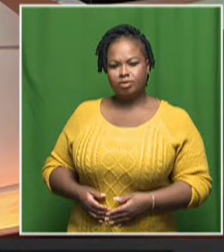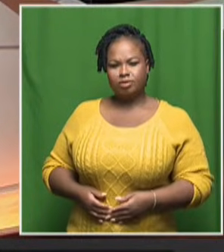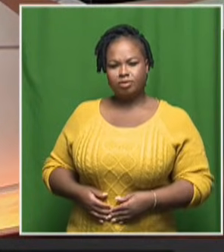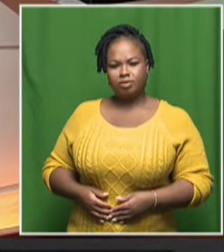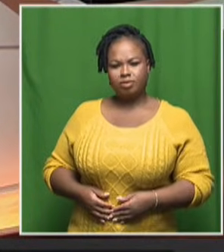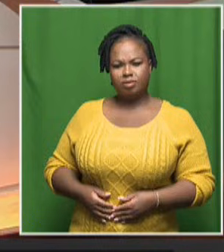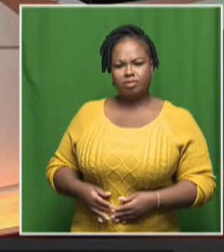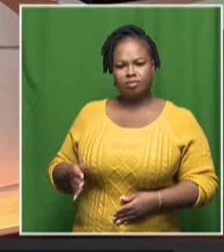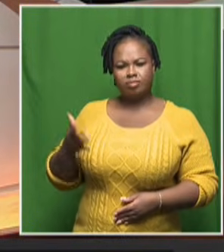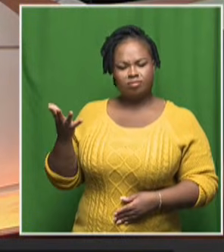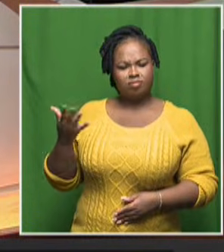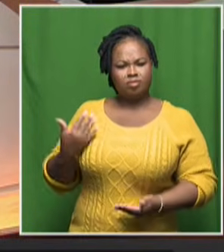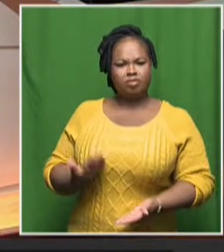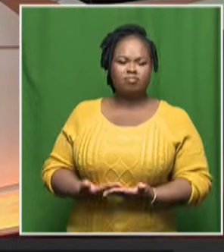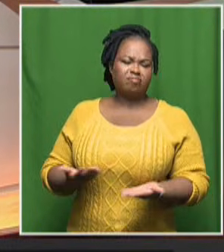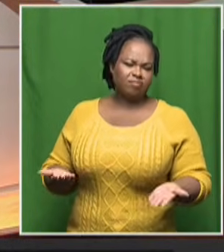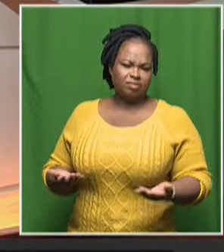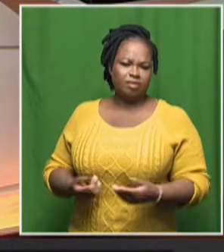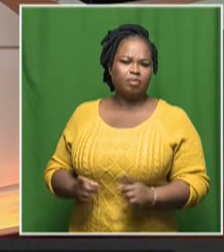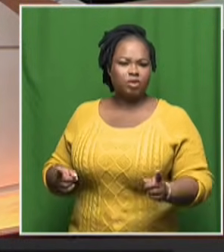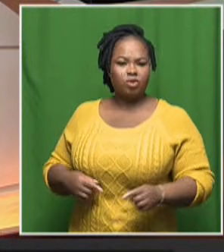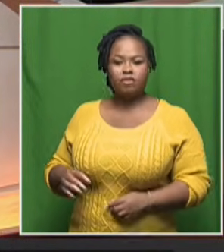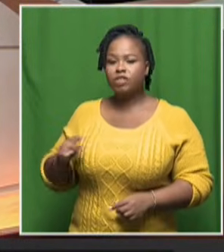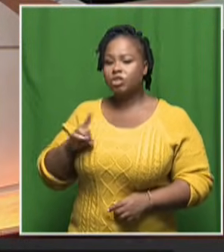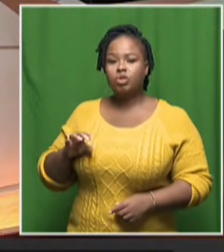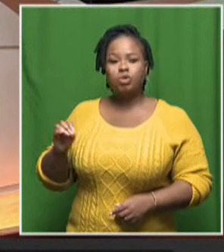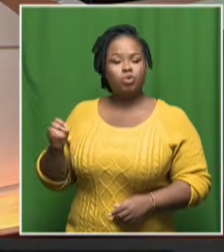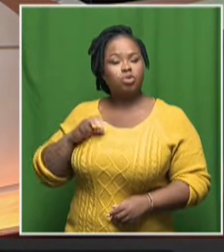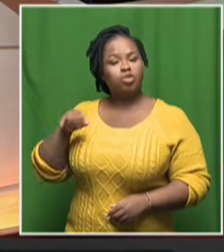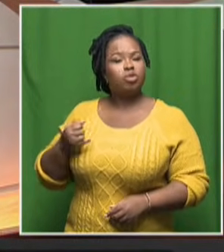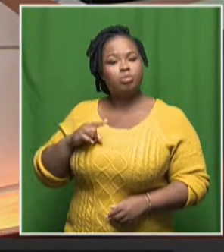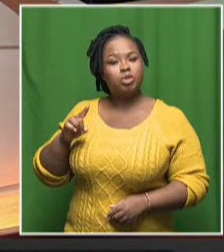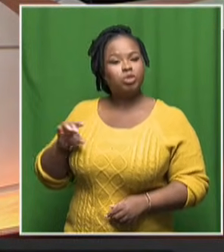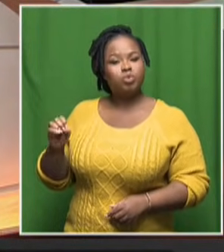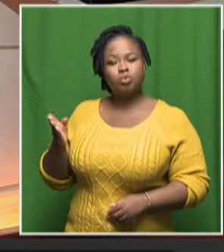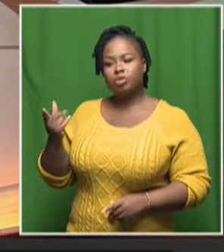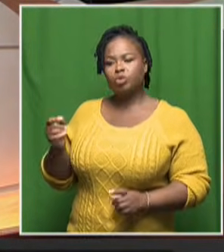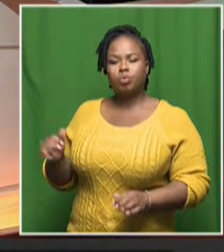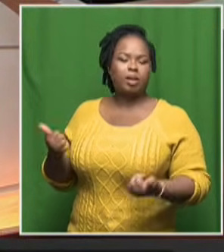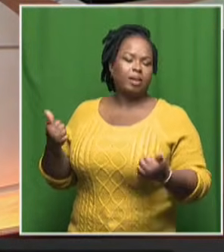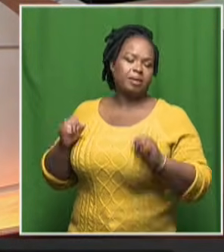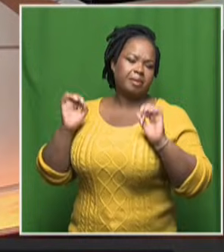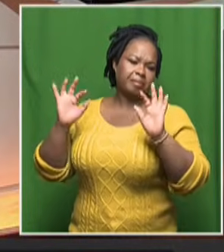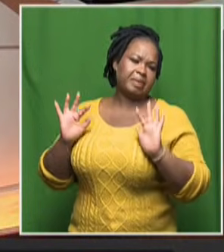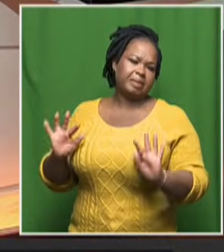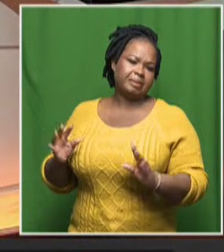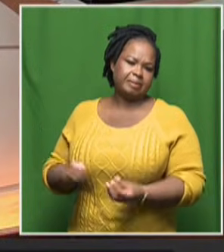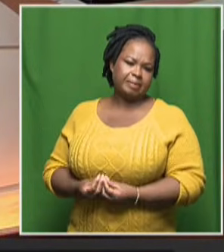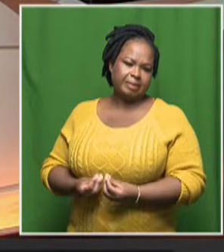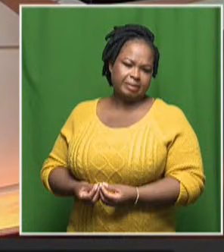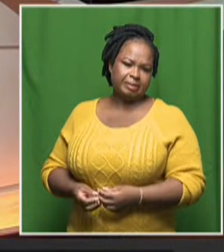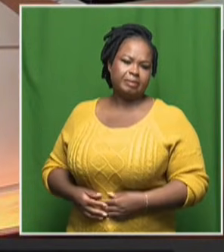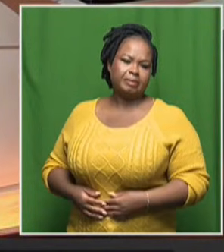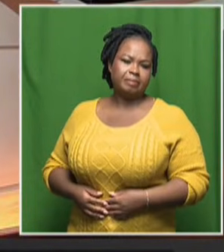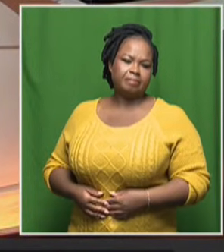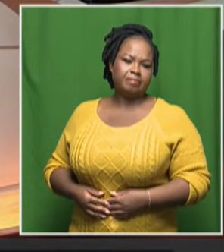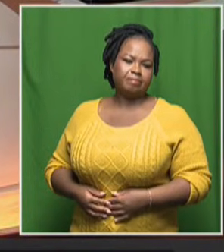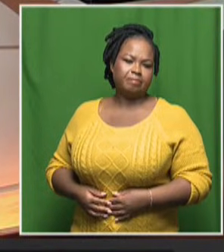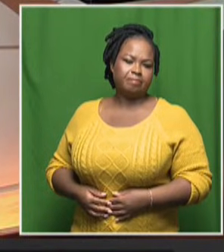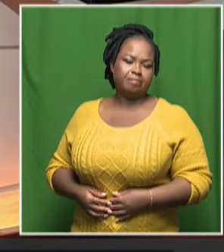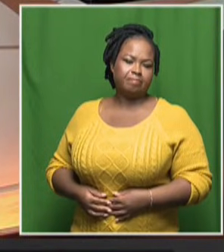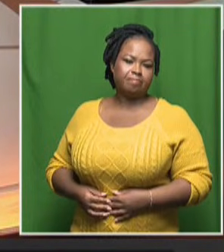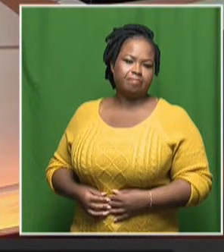the wild. You know, we could, but we've got the zoo, we've got the Johannesburg Zoo, and it's doing such an amazing work of taking care of the